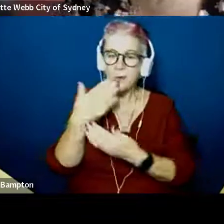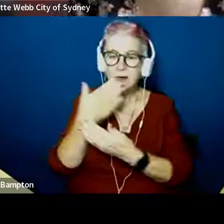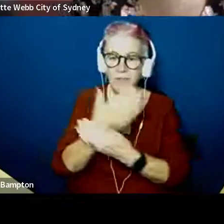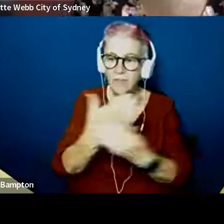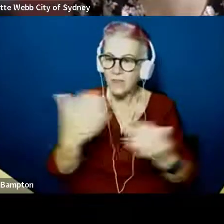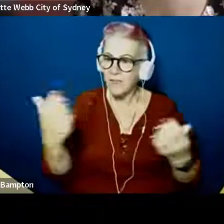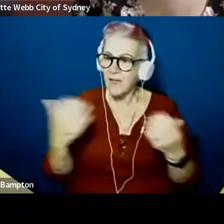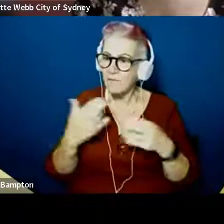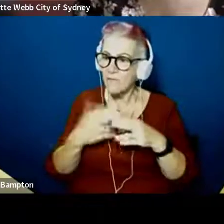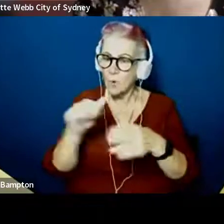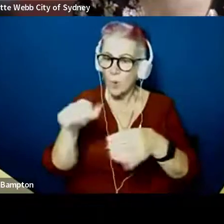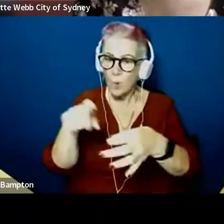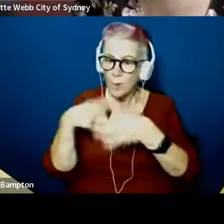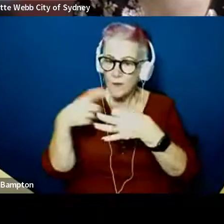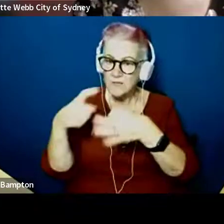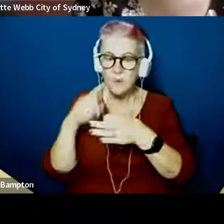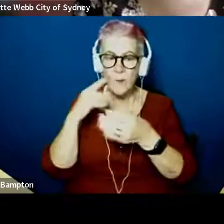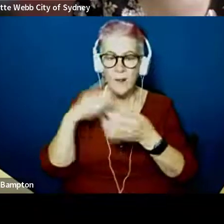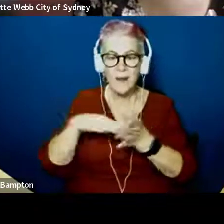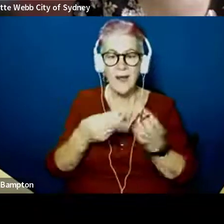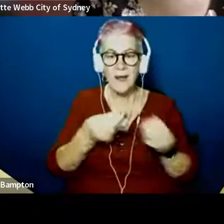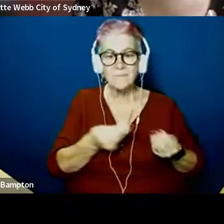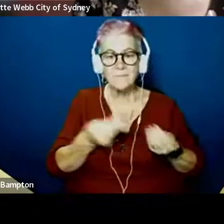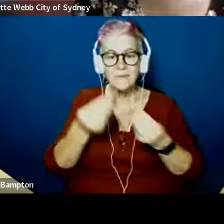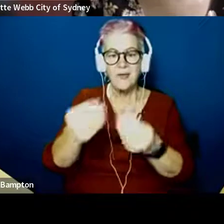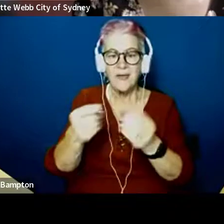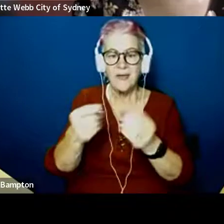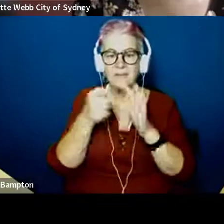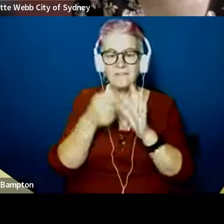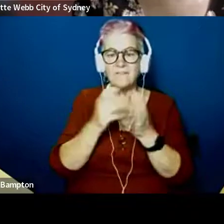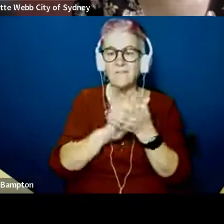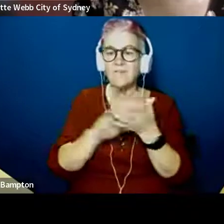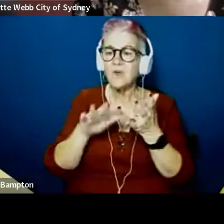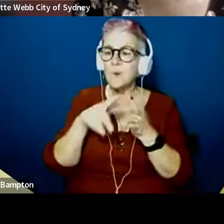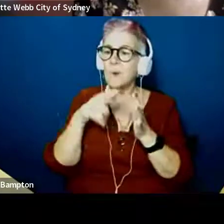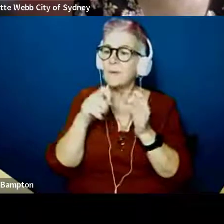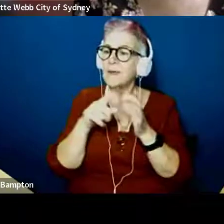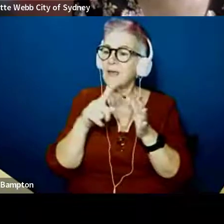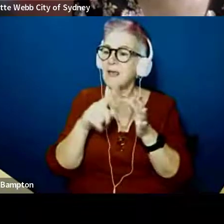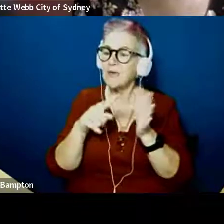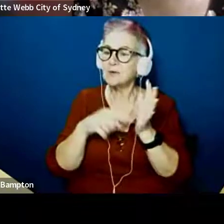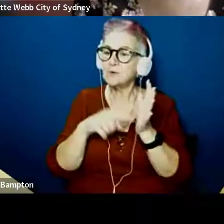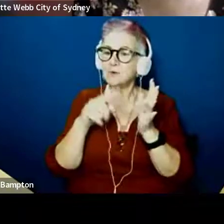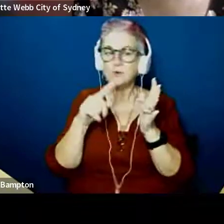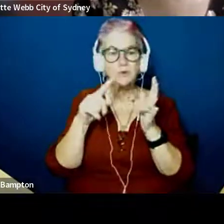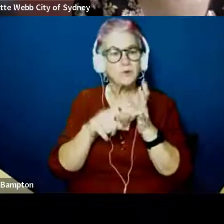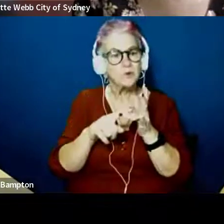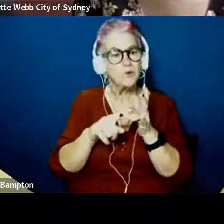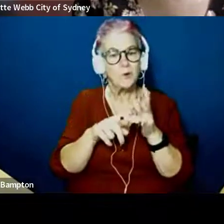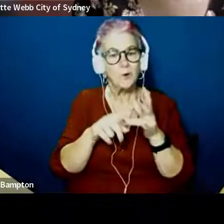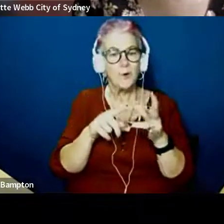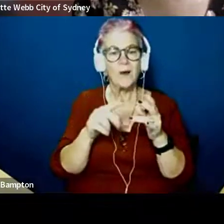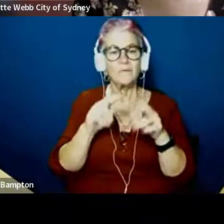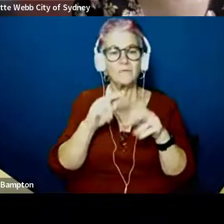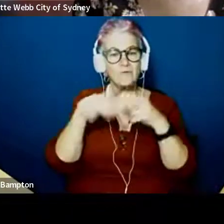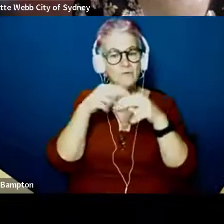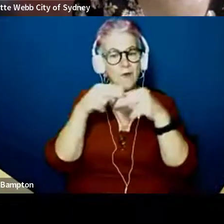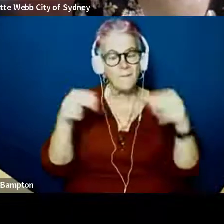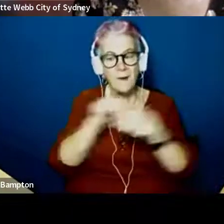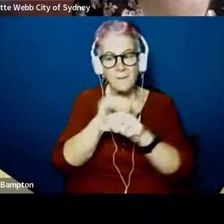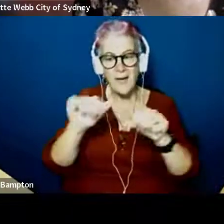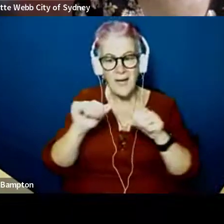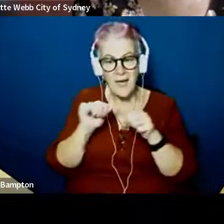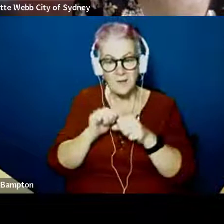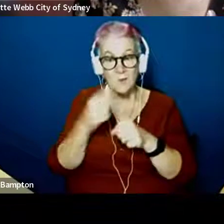questions. I'm going to hand over to Phoebe to actually wrap up our session. That's our 1 hour gone. Thanks,